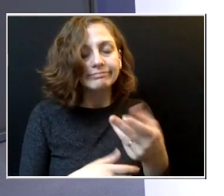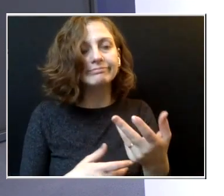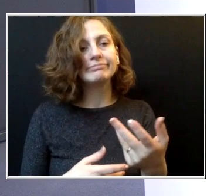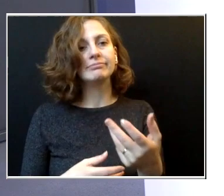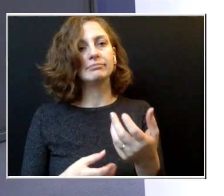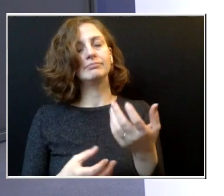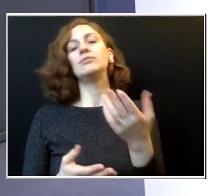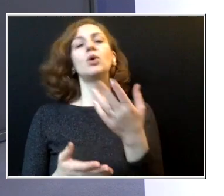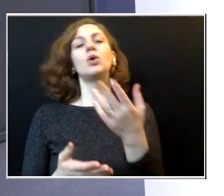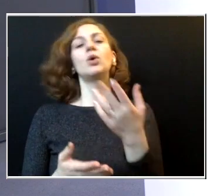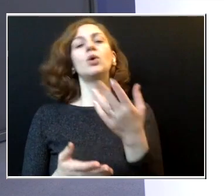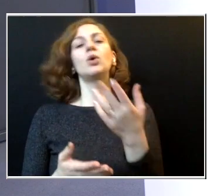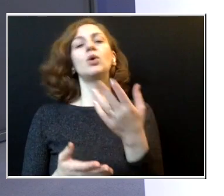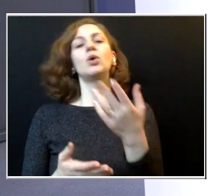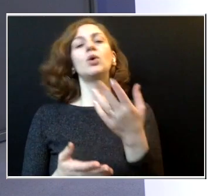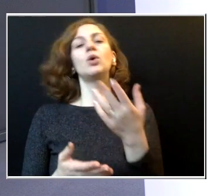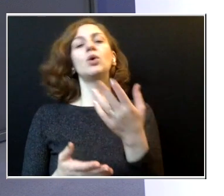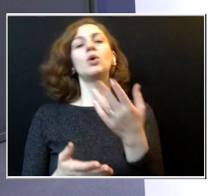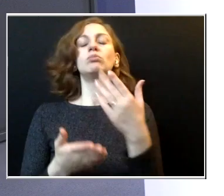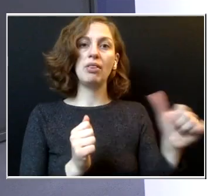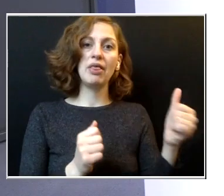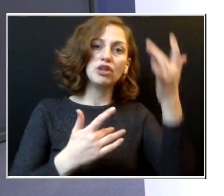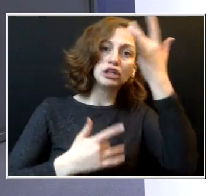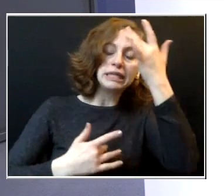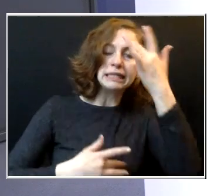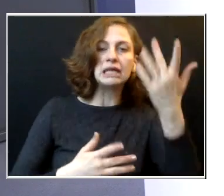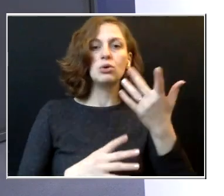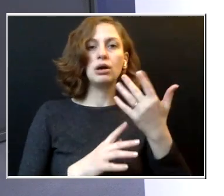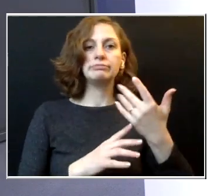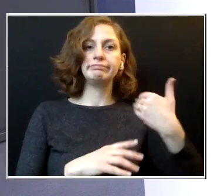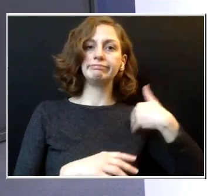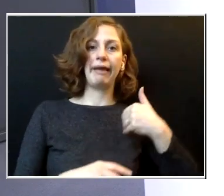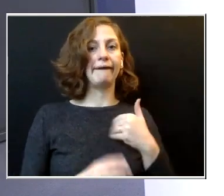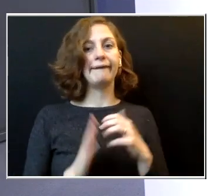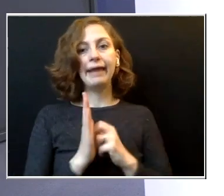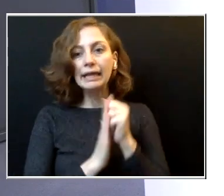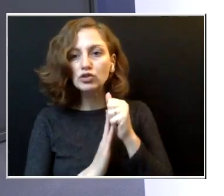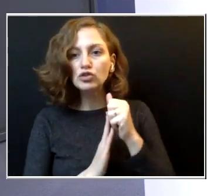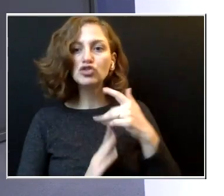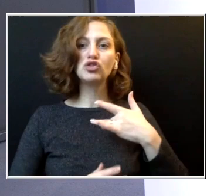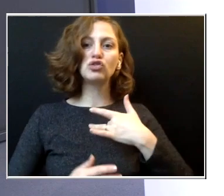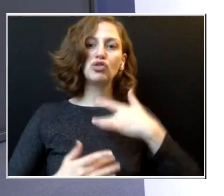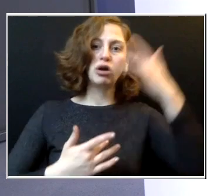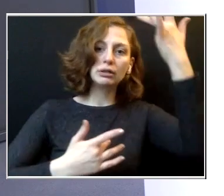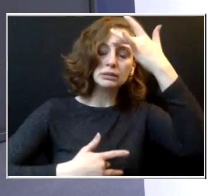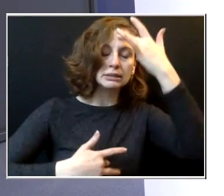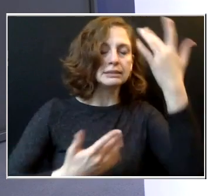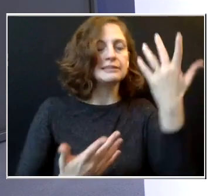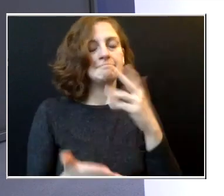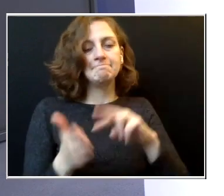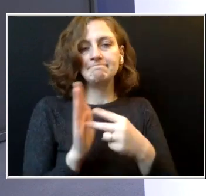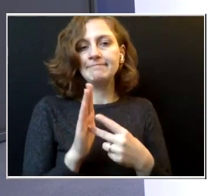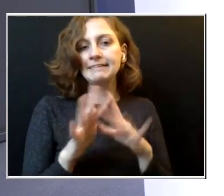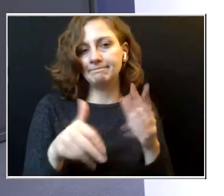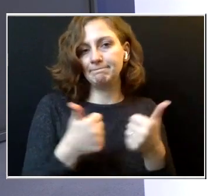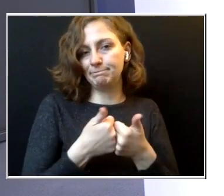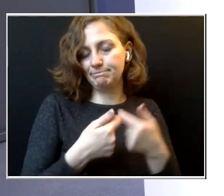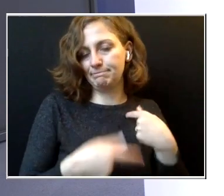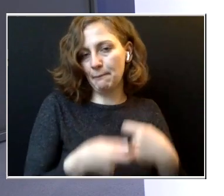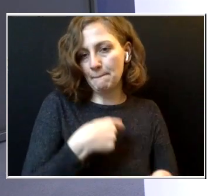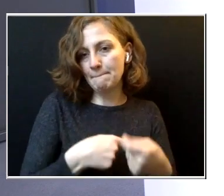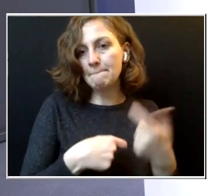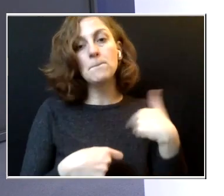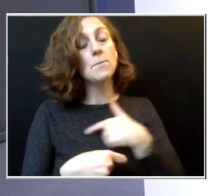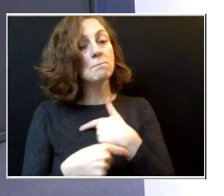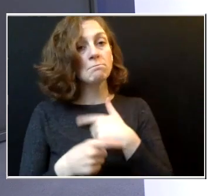cancers or heart disease, it makes it very difficult. We're trying to constantly find new drugs, and clearly we'd like to slow the progression of the disease. Now, there are a few